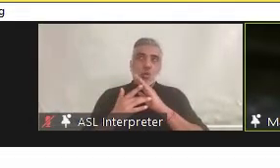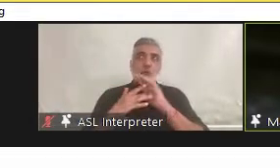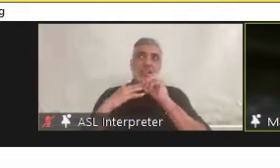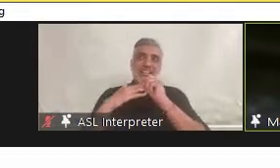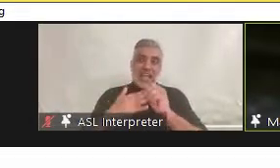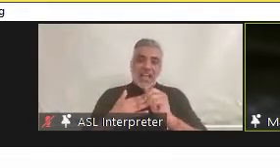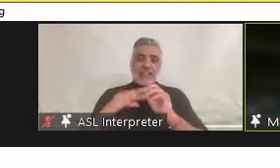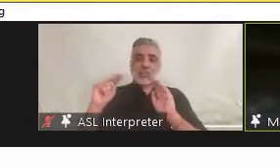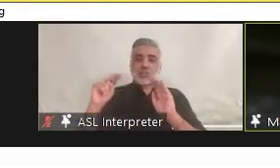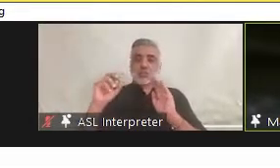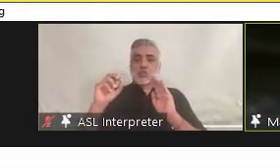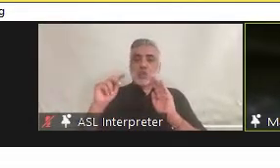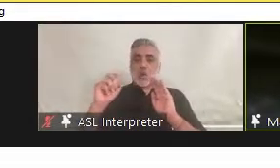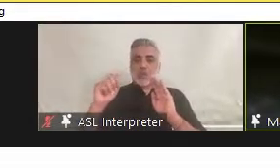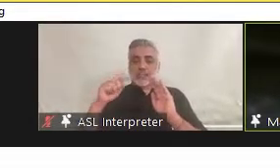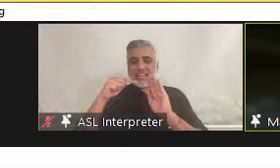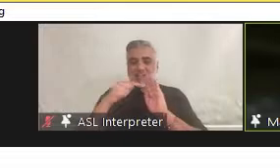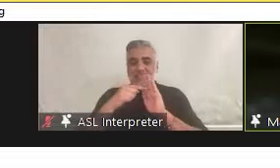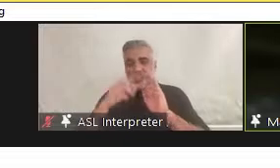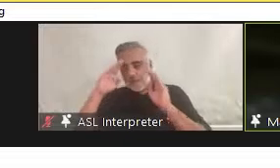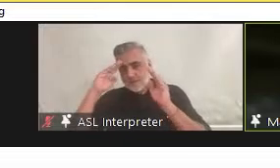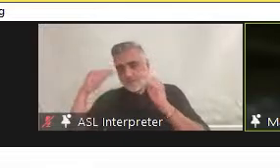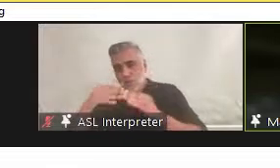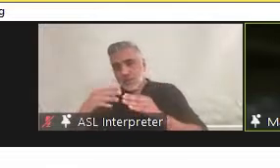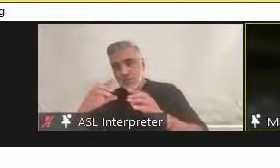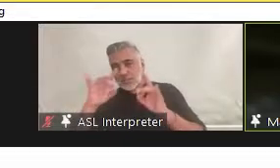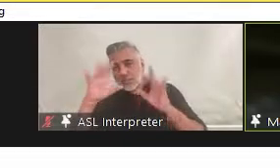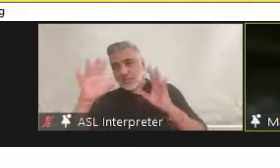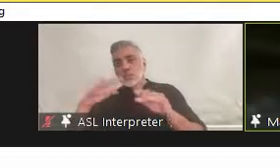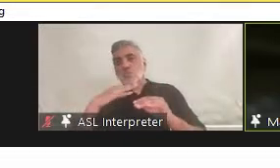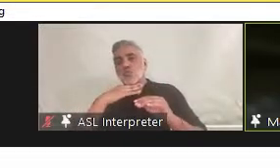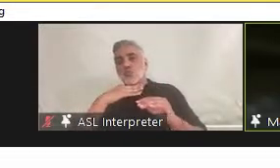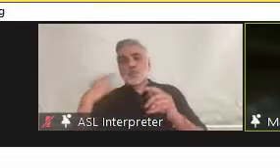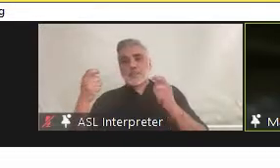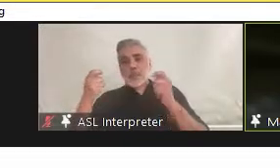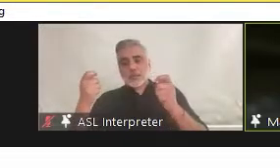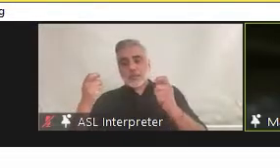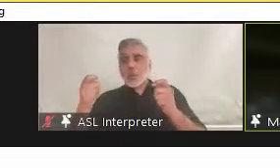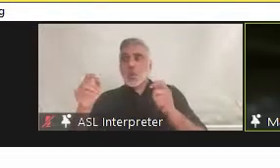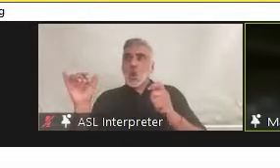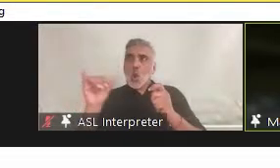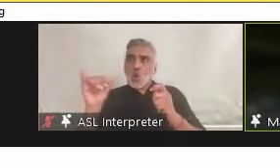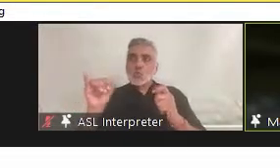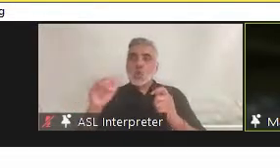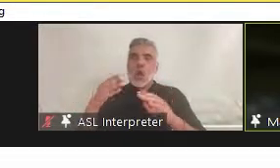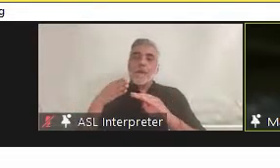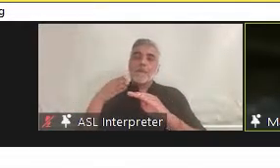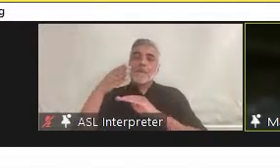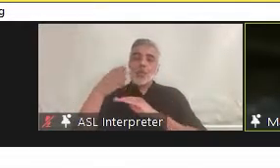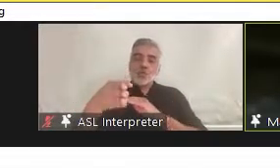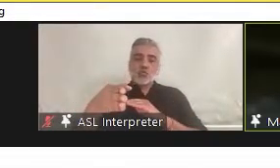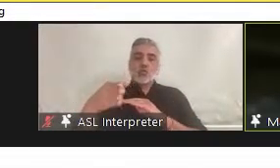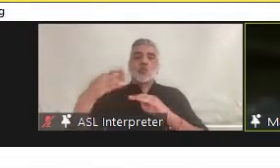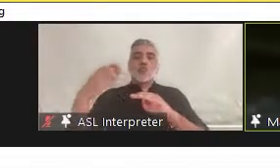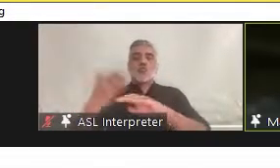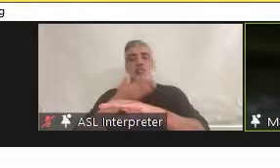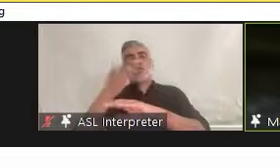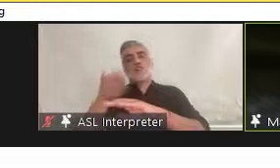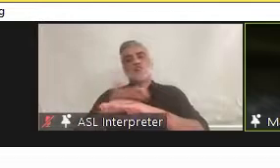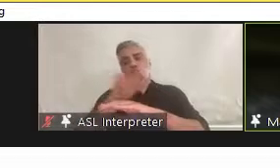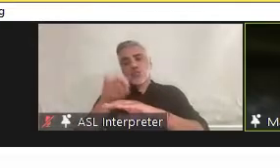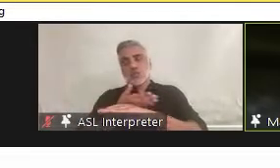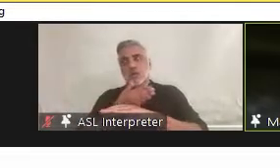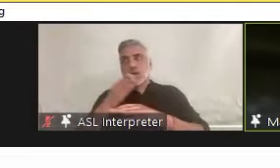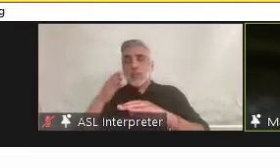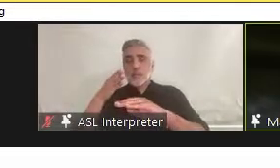notes, focusing not only on disaster risk management, but also on post-disaster reconstruction.